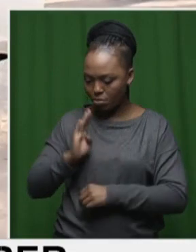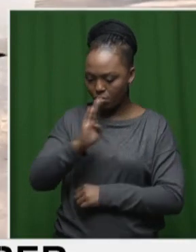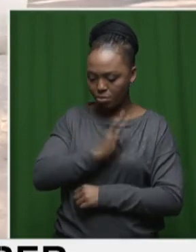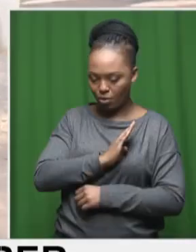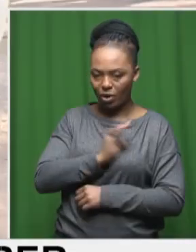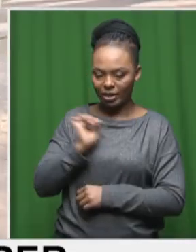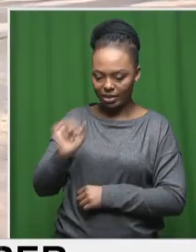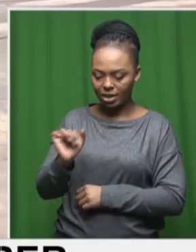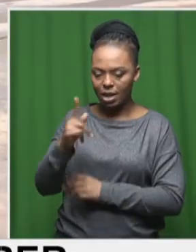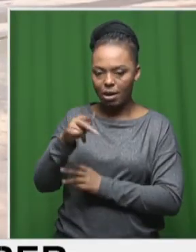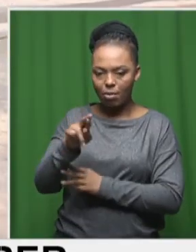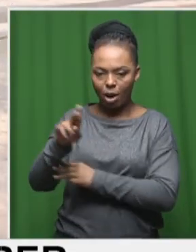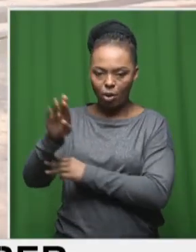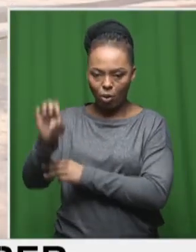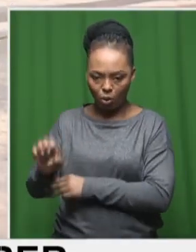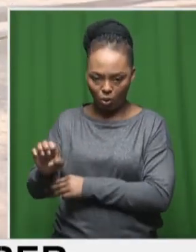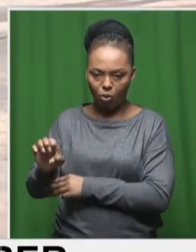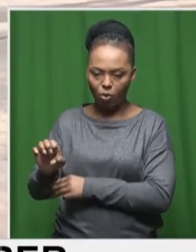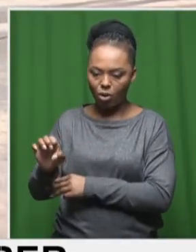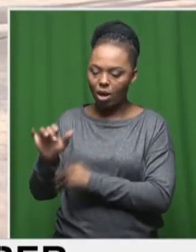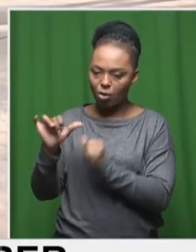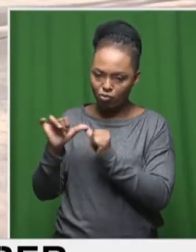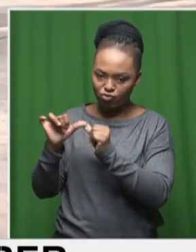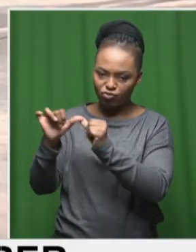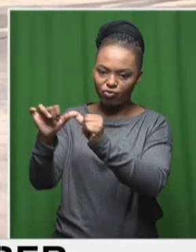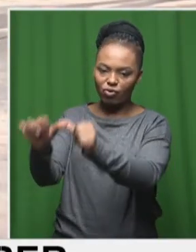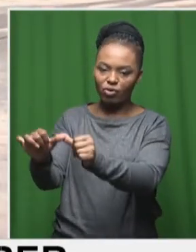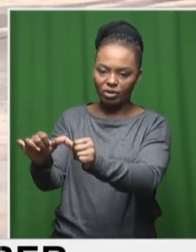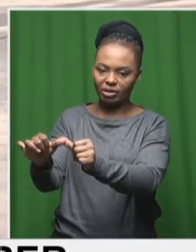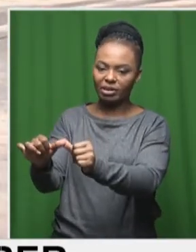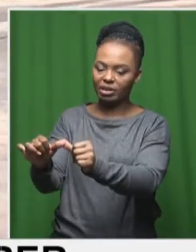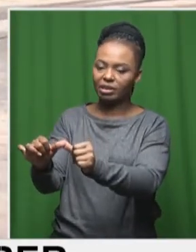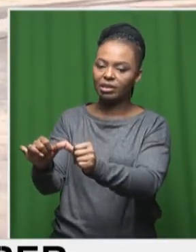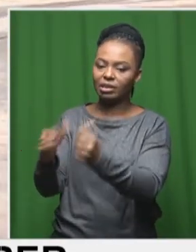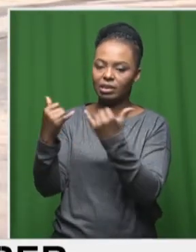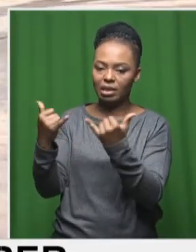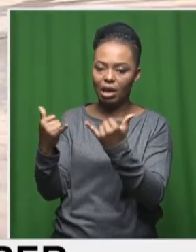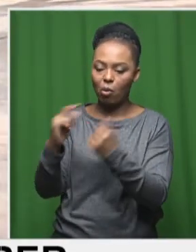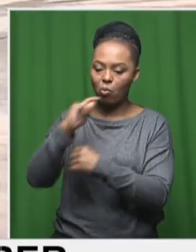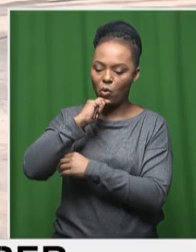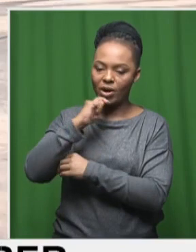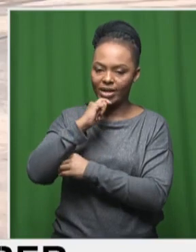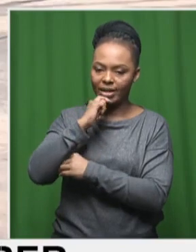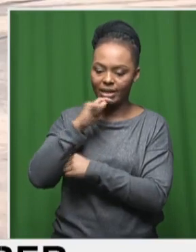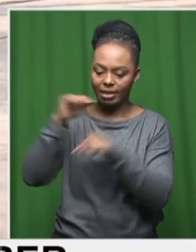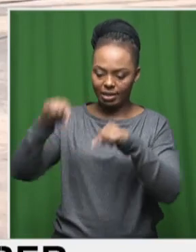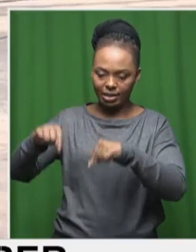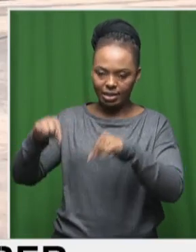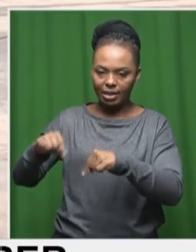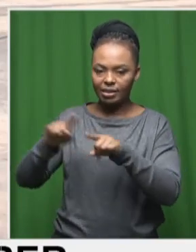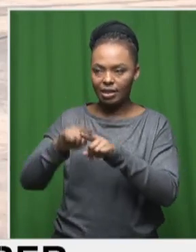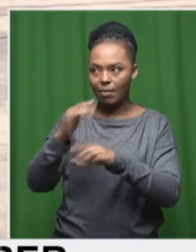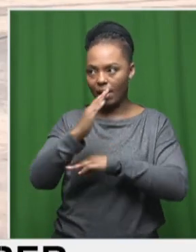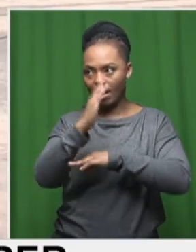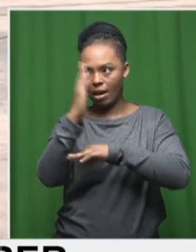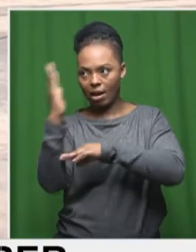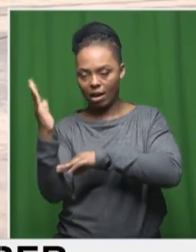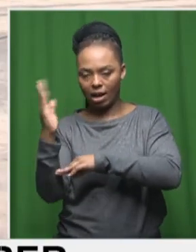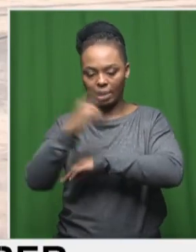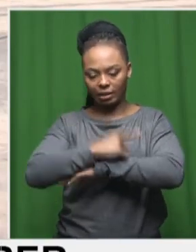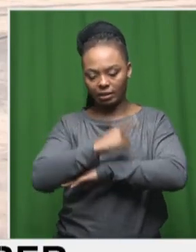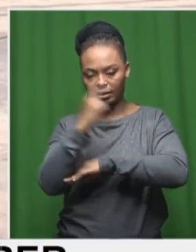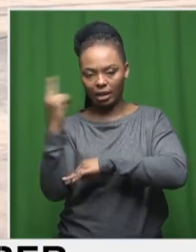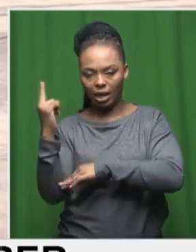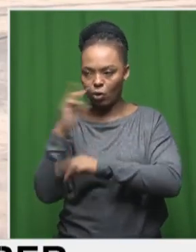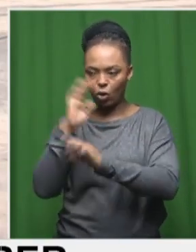we understand that proceedings are likely to go on well into this morning, into this afternoon, even a possibility, we're not sure